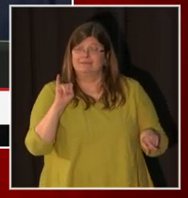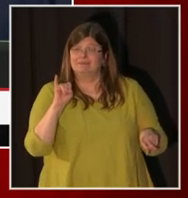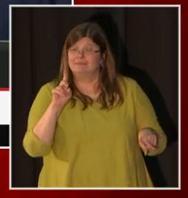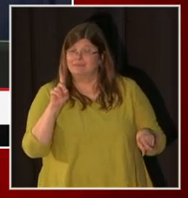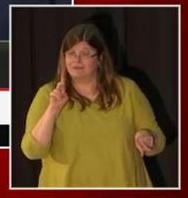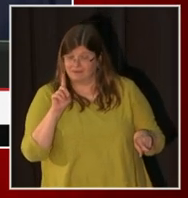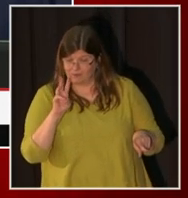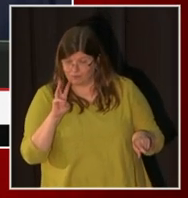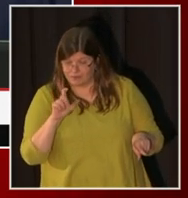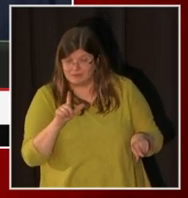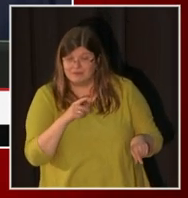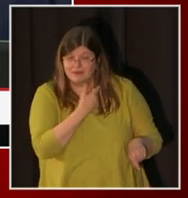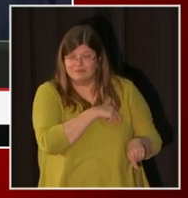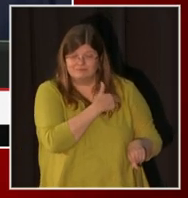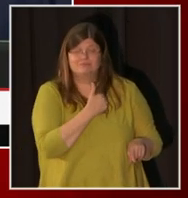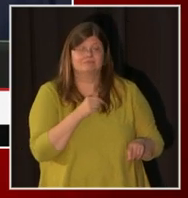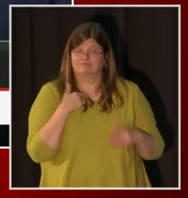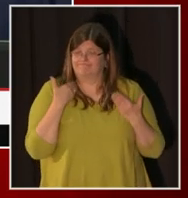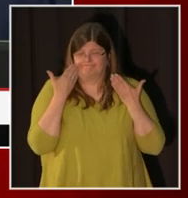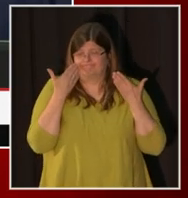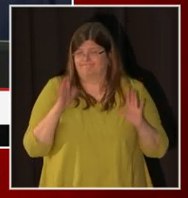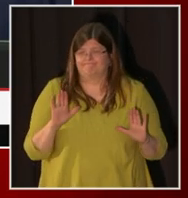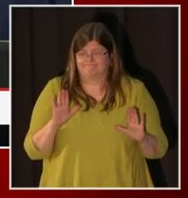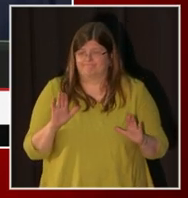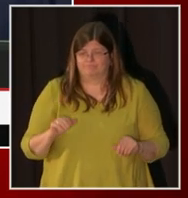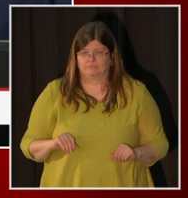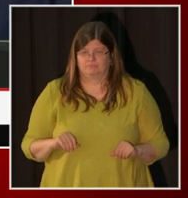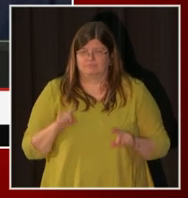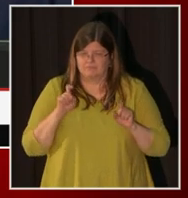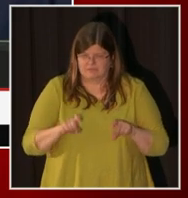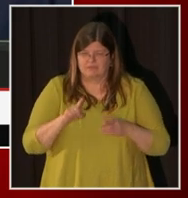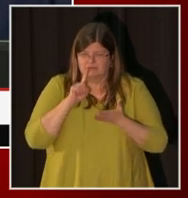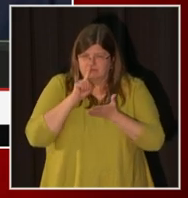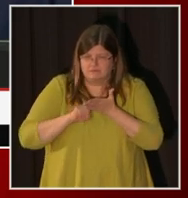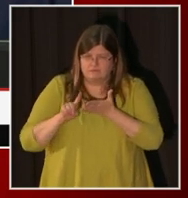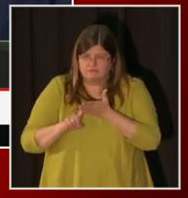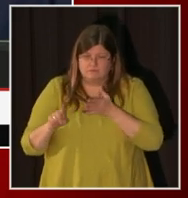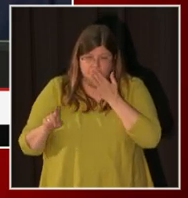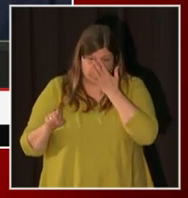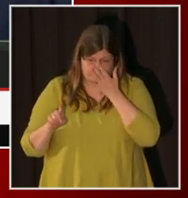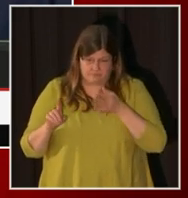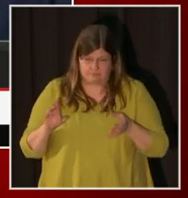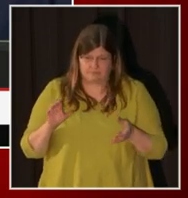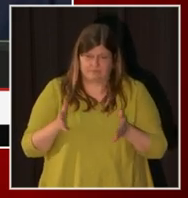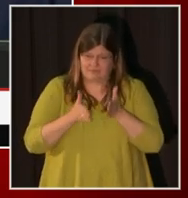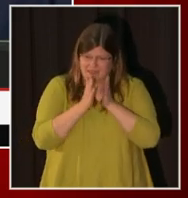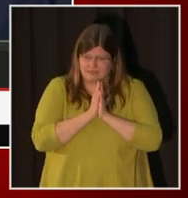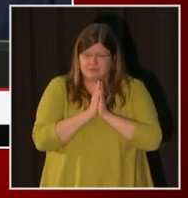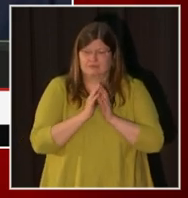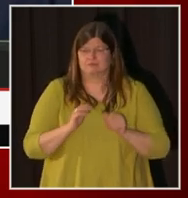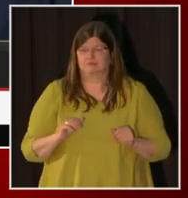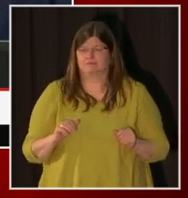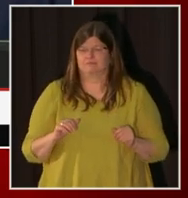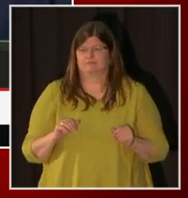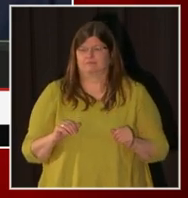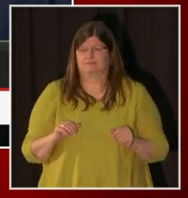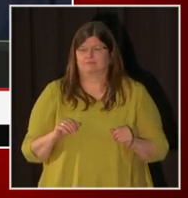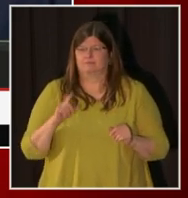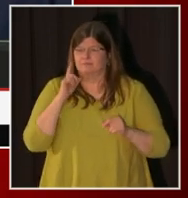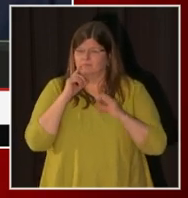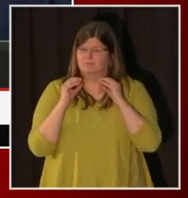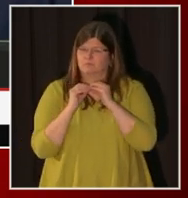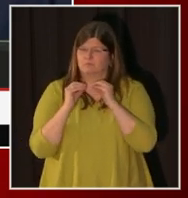but I think the more important point is that we have requested ventilators, we have purchased ventilators, and that